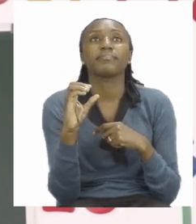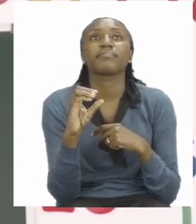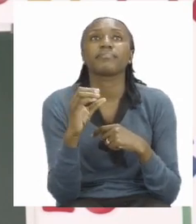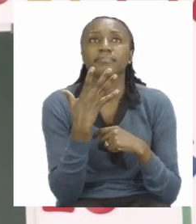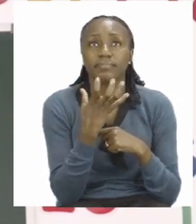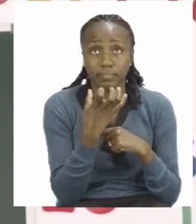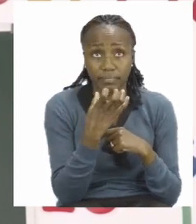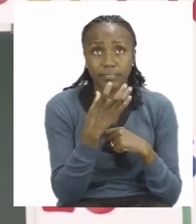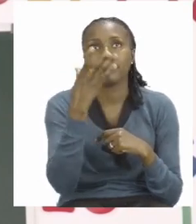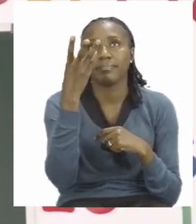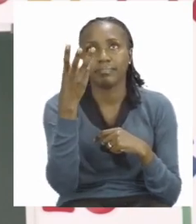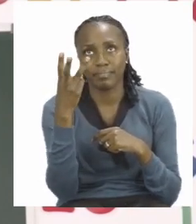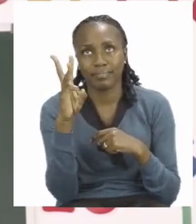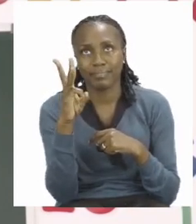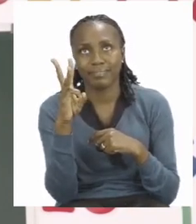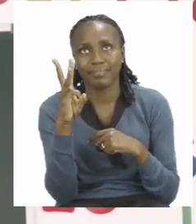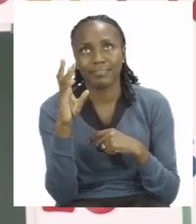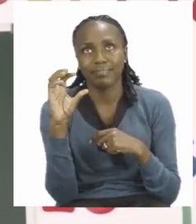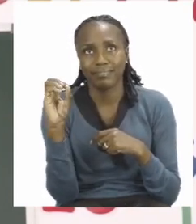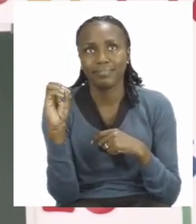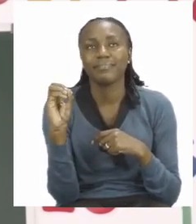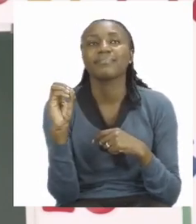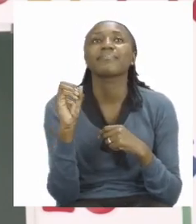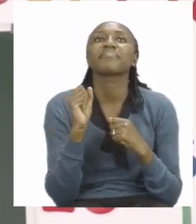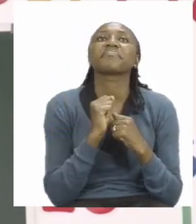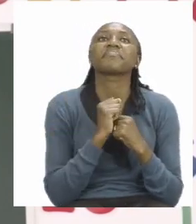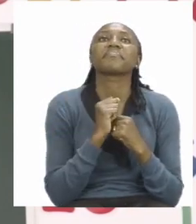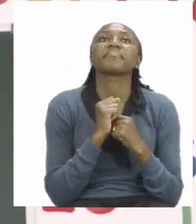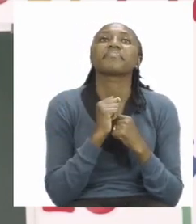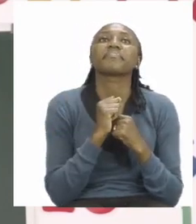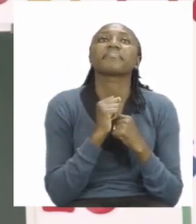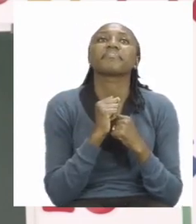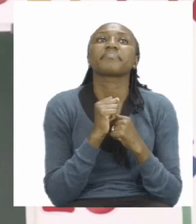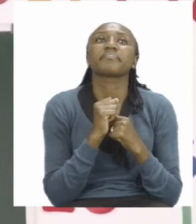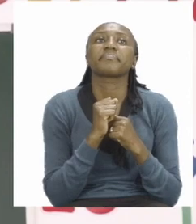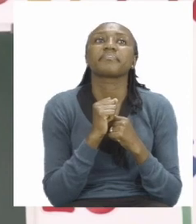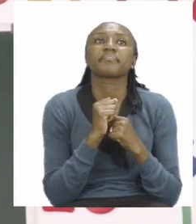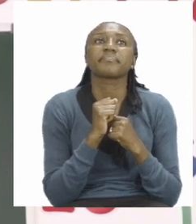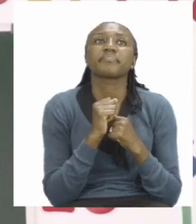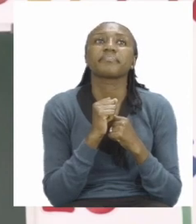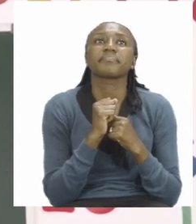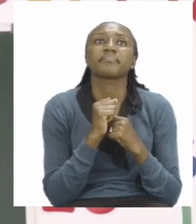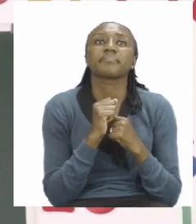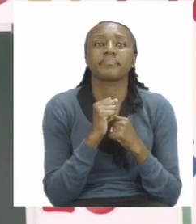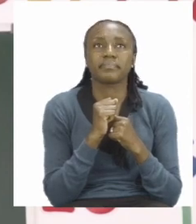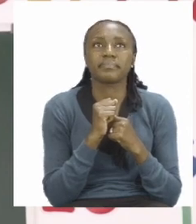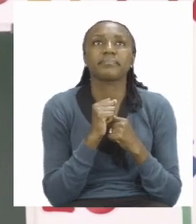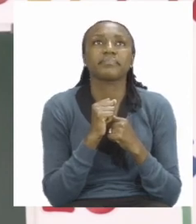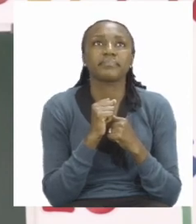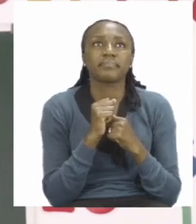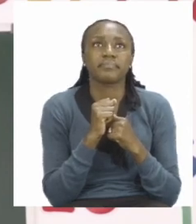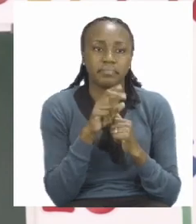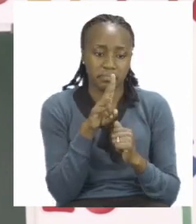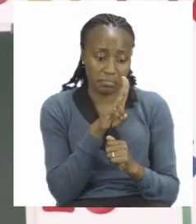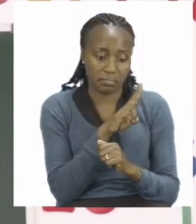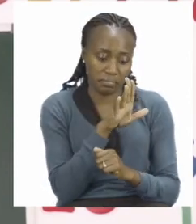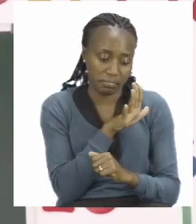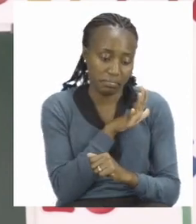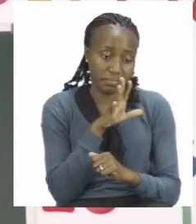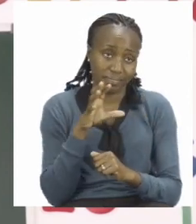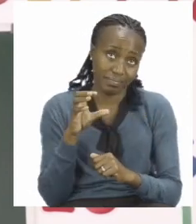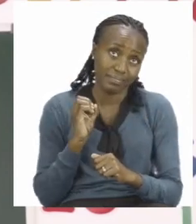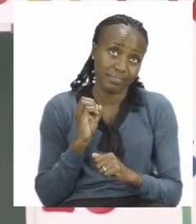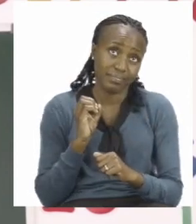all the way until we get to our answer using 10. We have 10 fingers, so we're going to use our 10